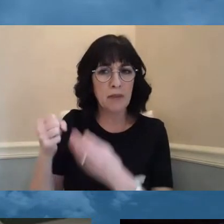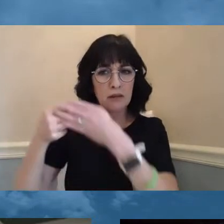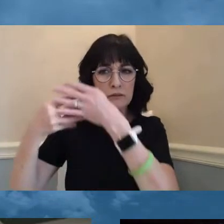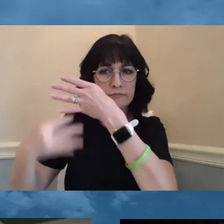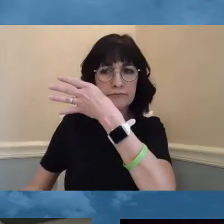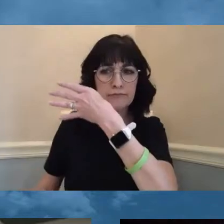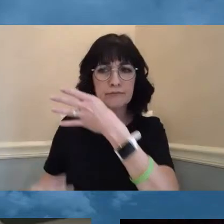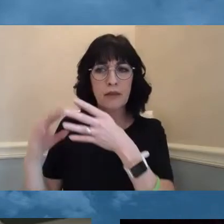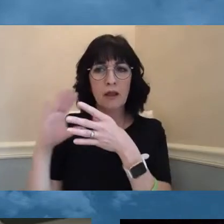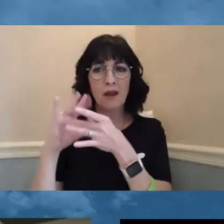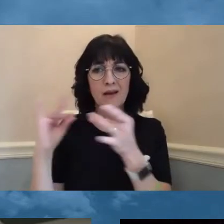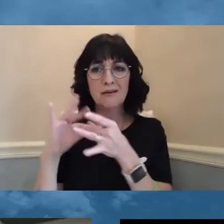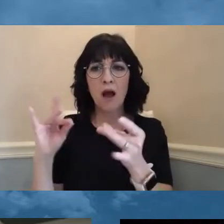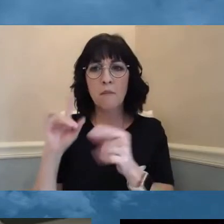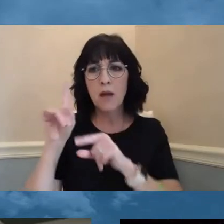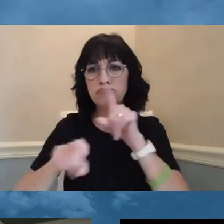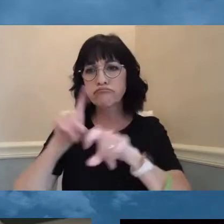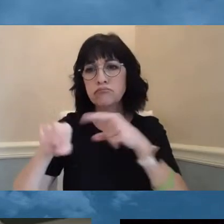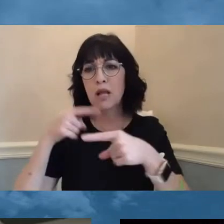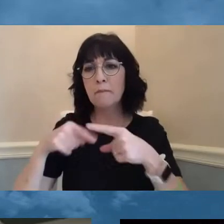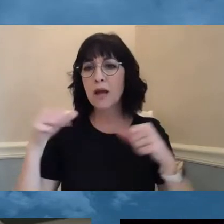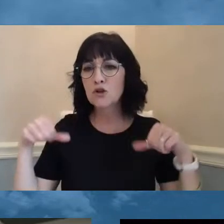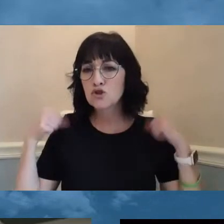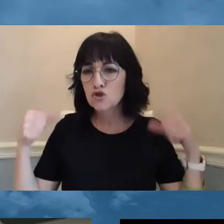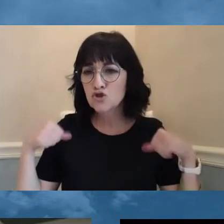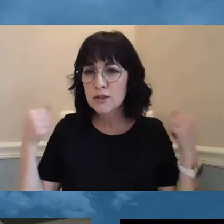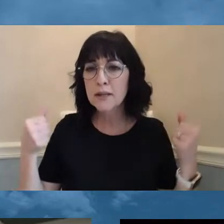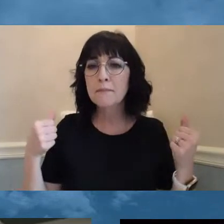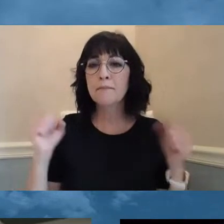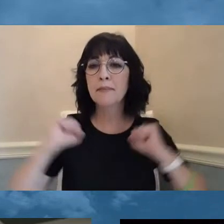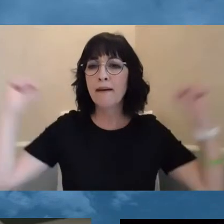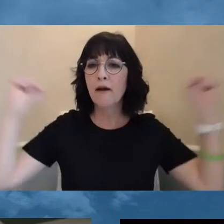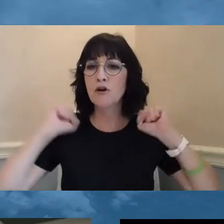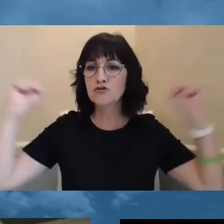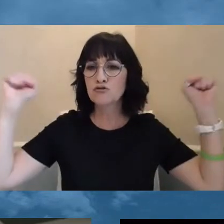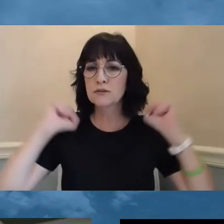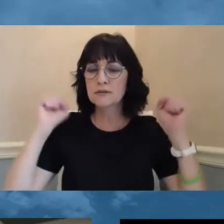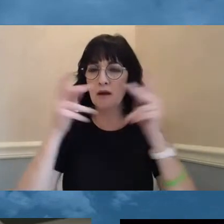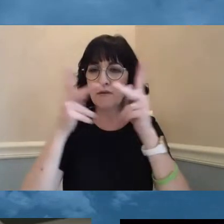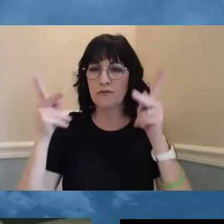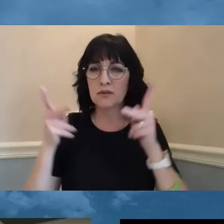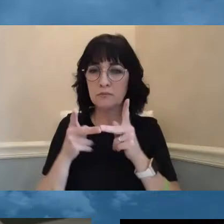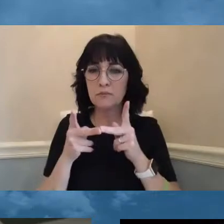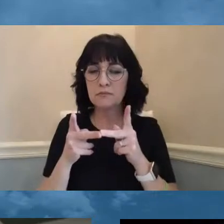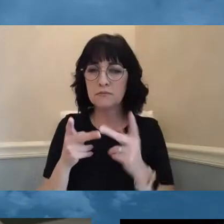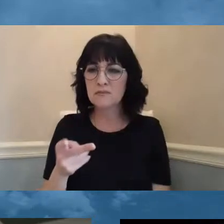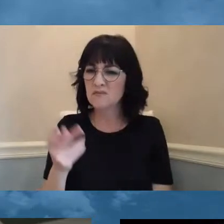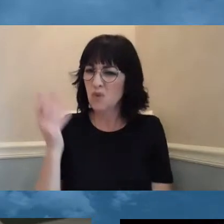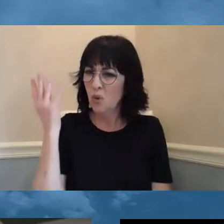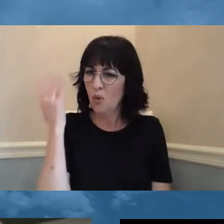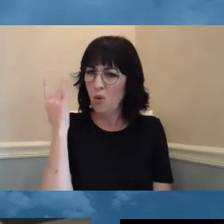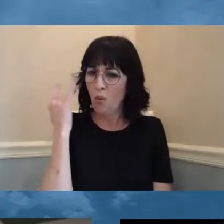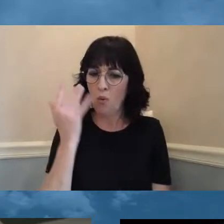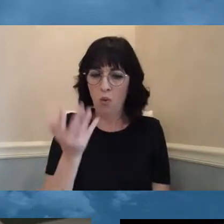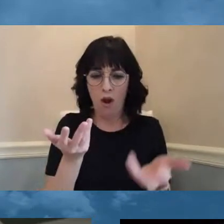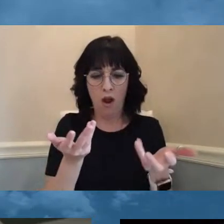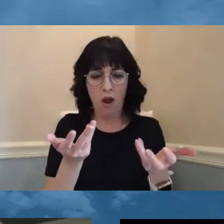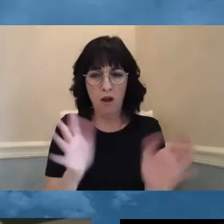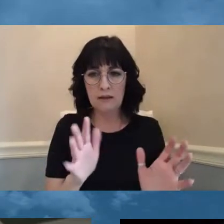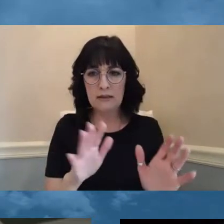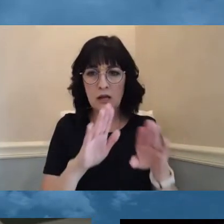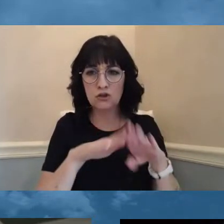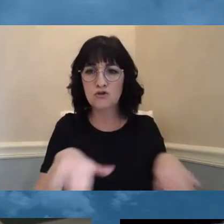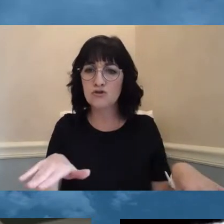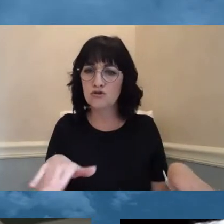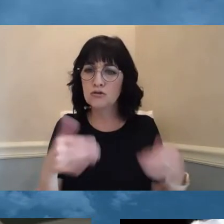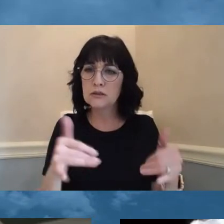asked about gyms and exercise facilities. Julie asks, why are we allowing unvaccinated children to play sports maskless,